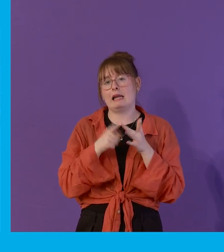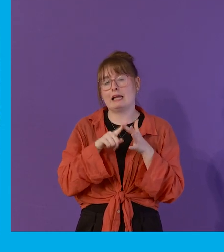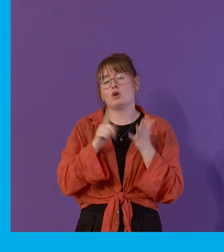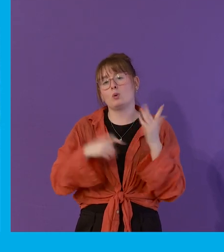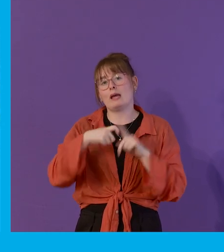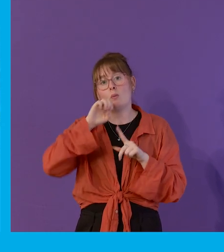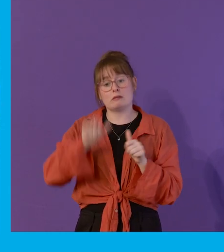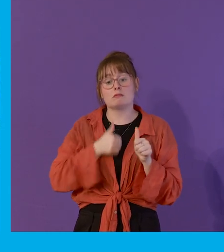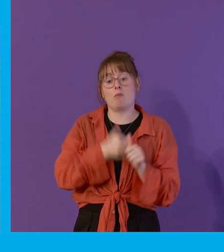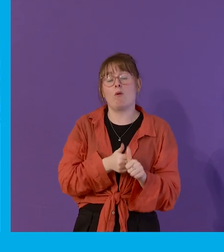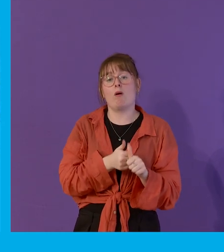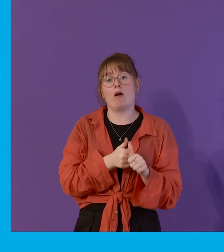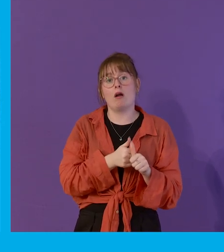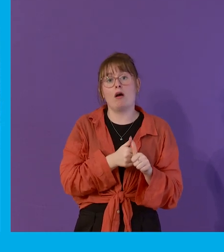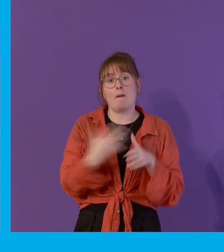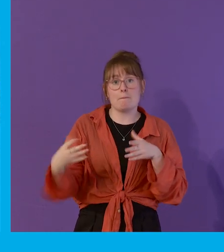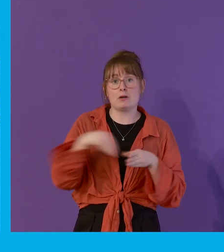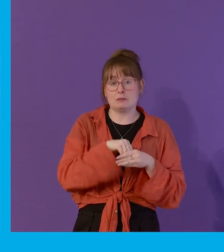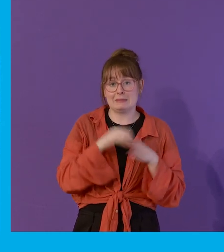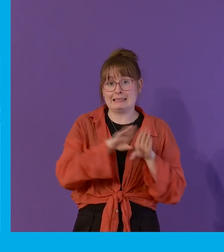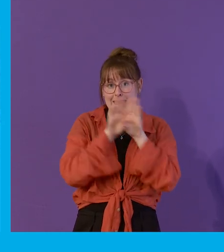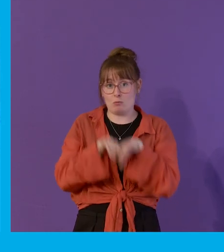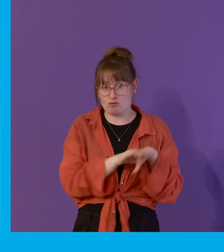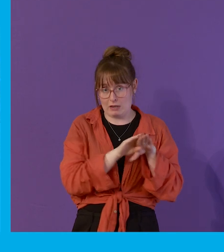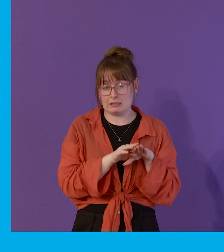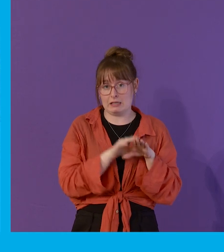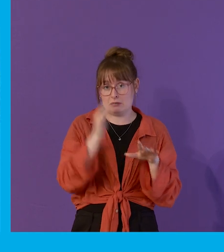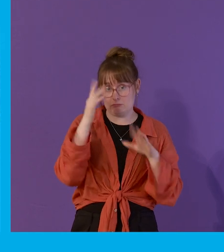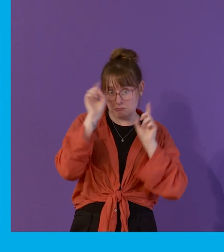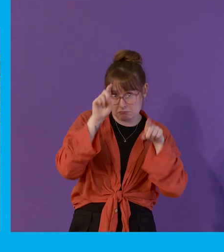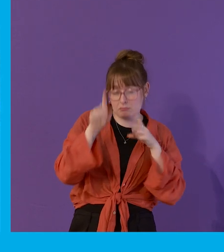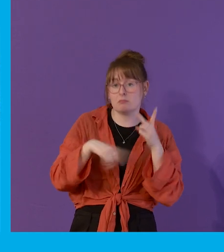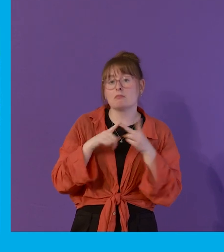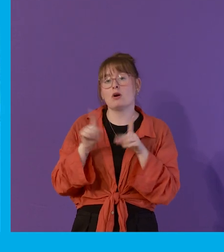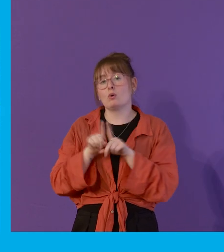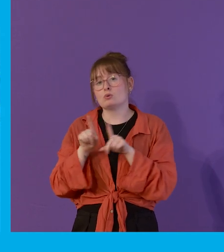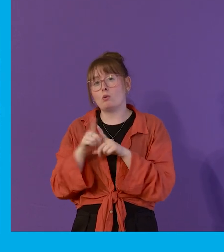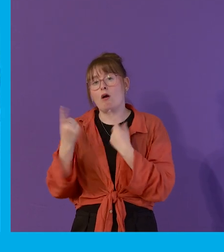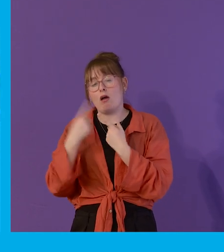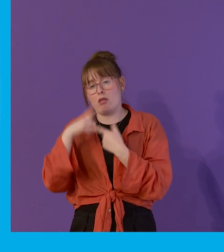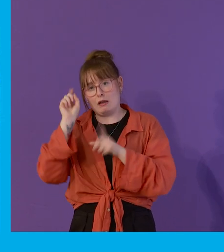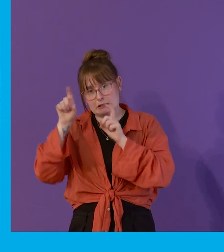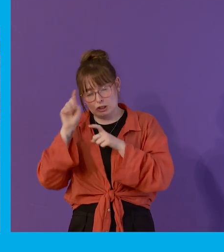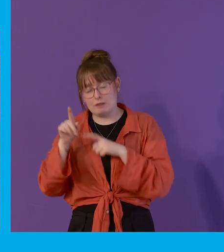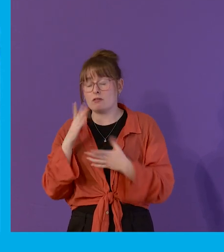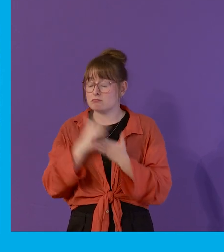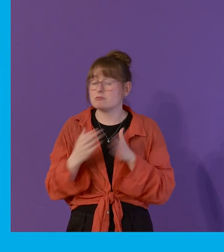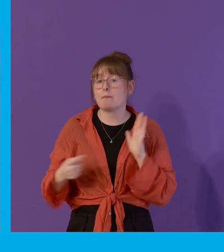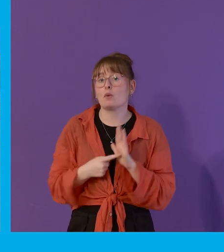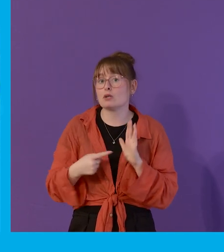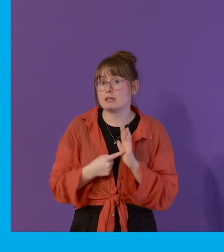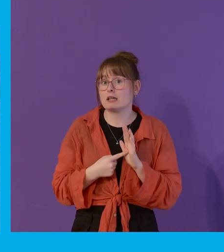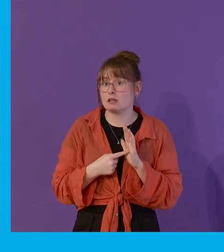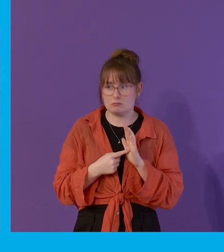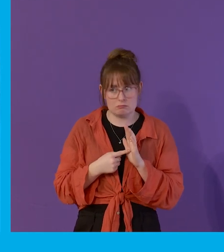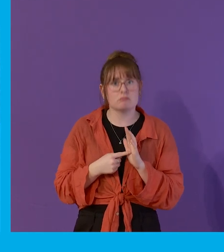both participatory democratic initiatives as well as deliberative democratic initiatives are really important and are